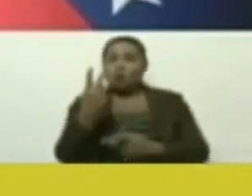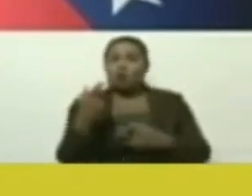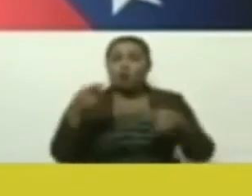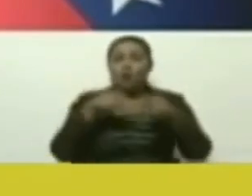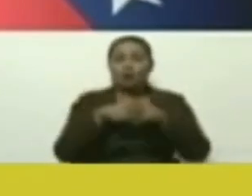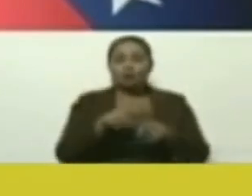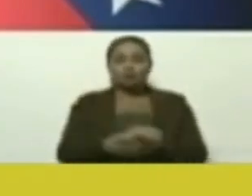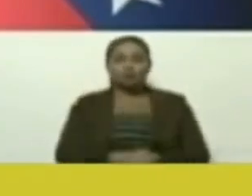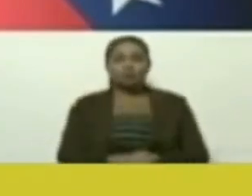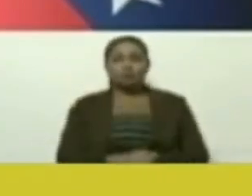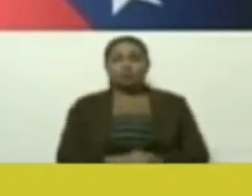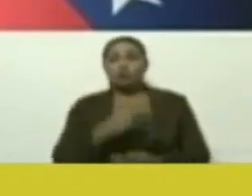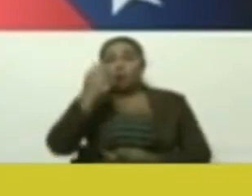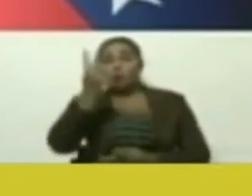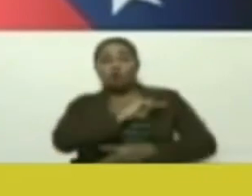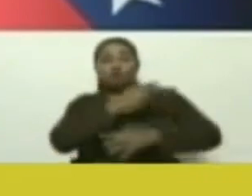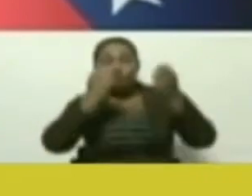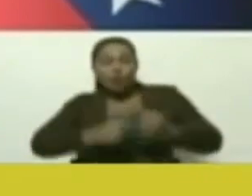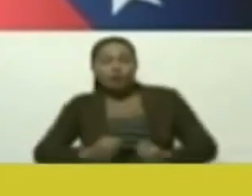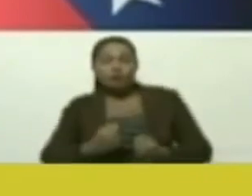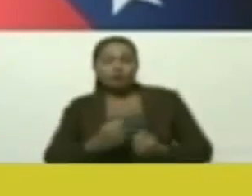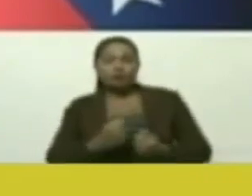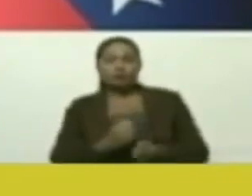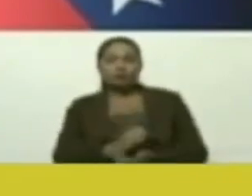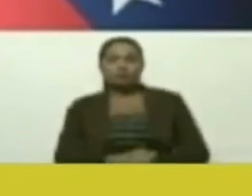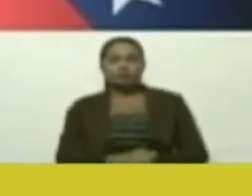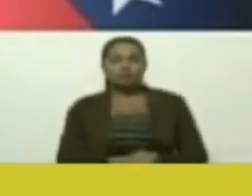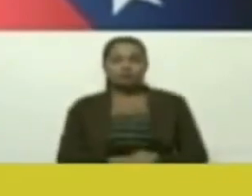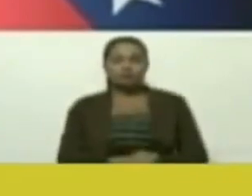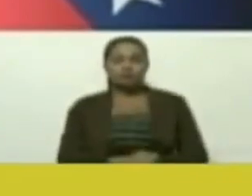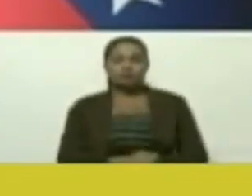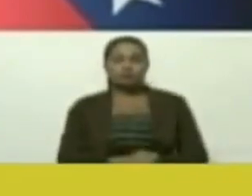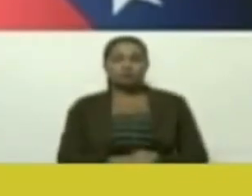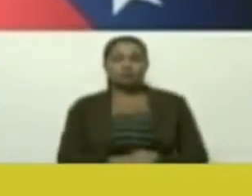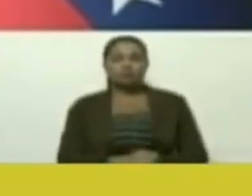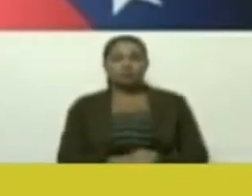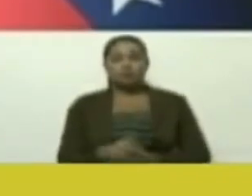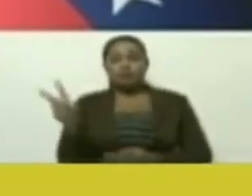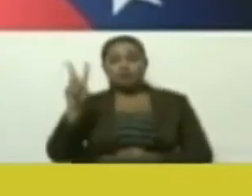and also has a voice, a powerful voice.